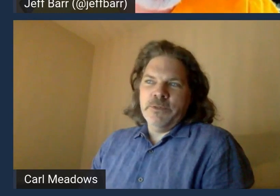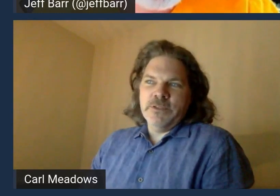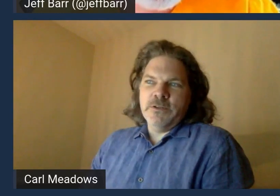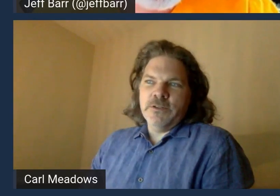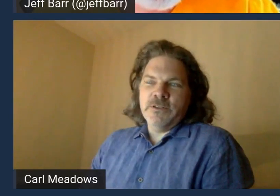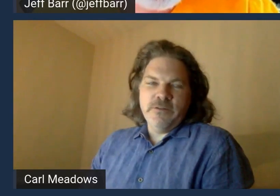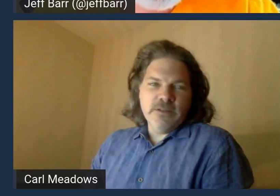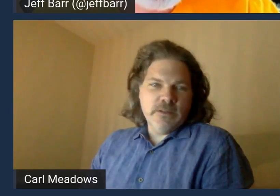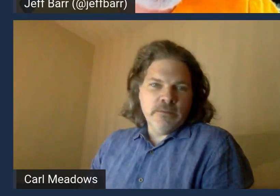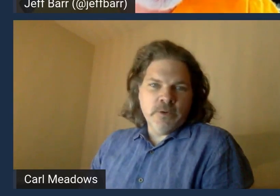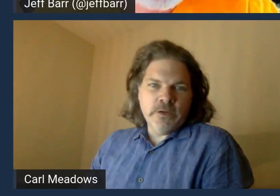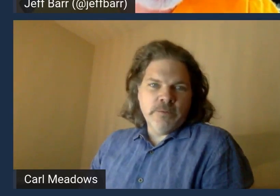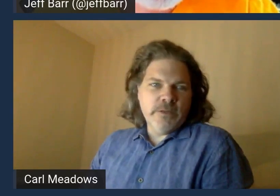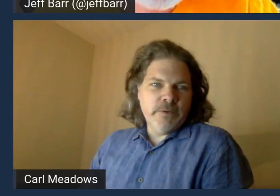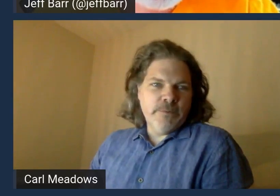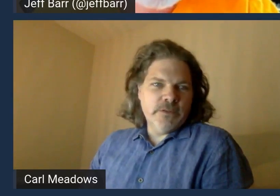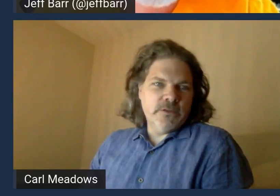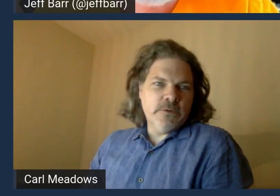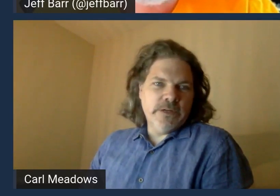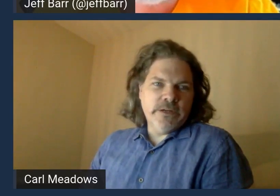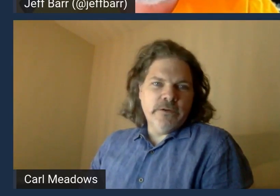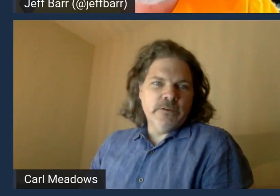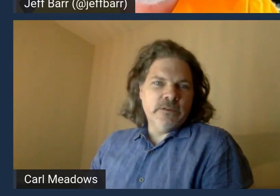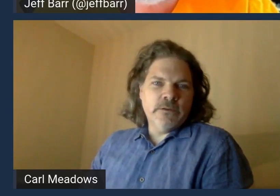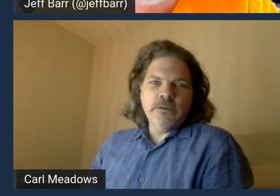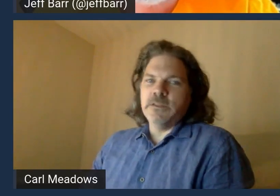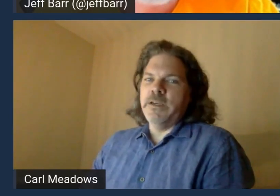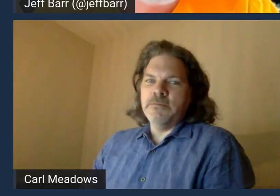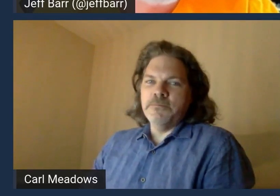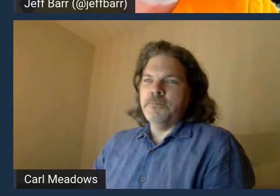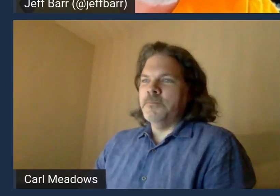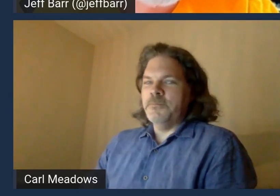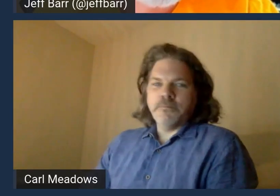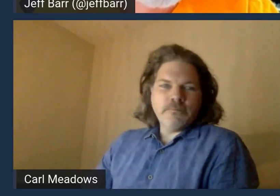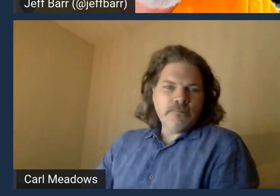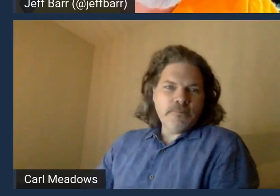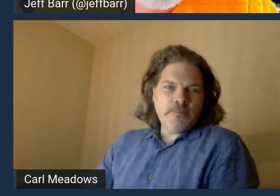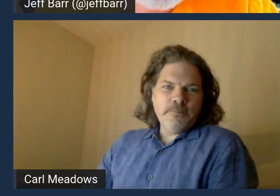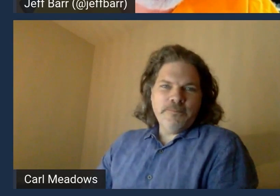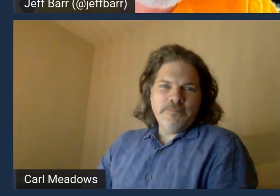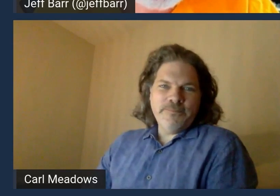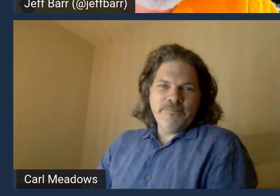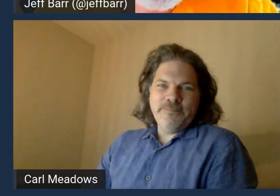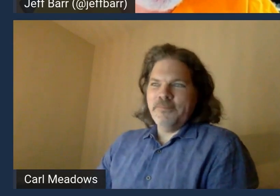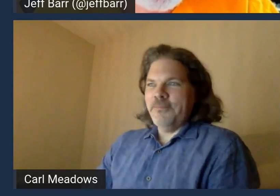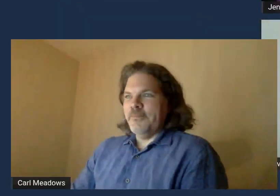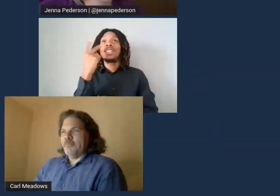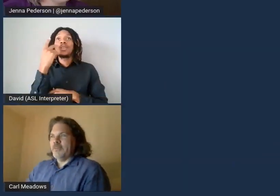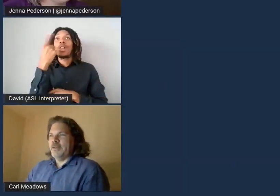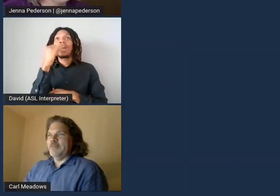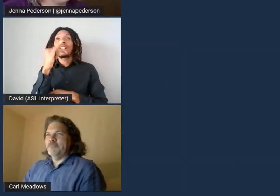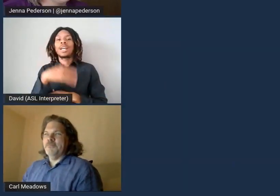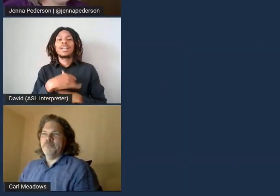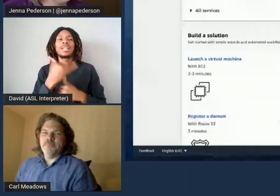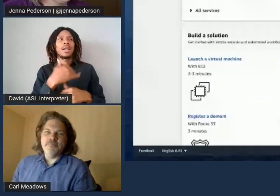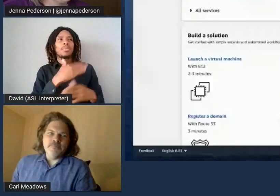Amazon OpenSearch service, and then we're going to pull up OpenSearch 1.0 and see what it looks like. Okay, I'm going to share your screen.